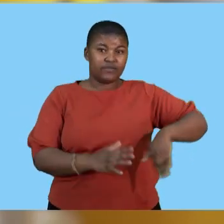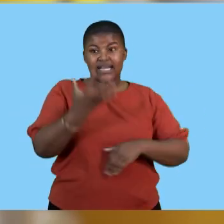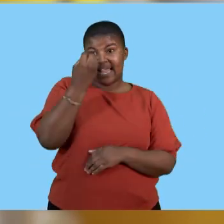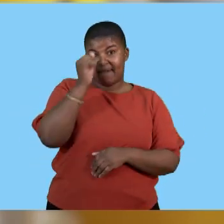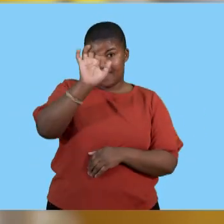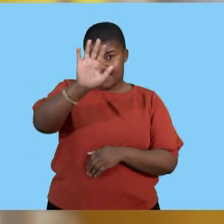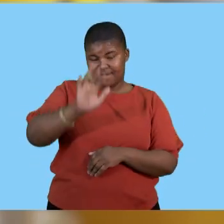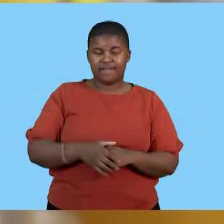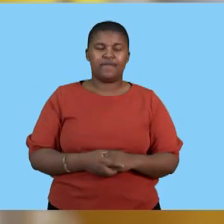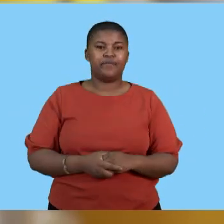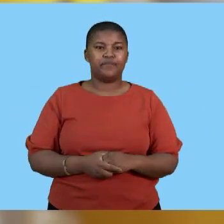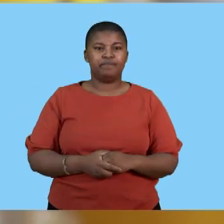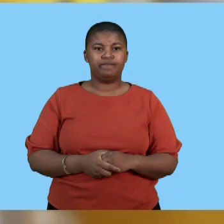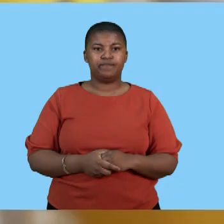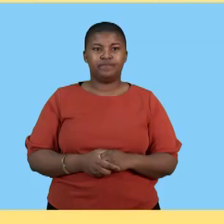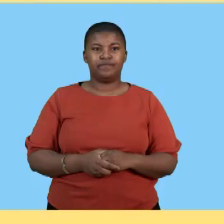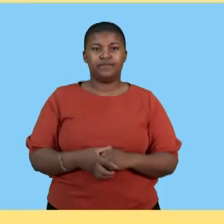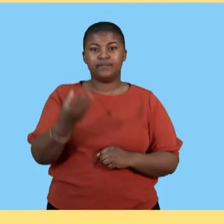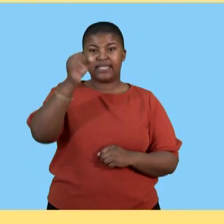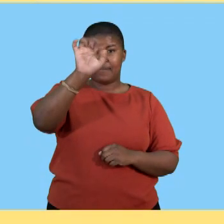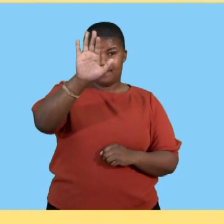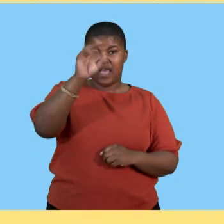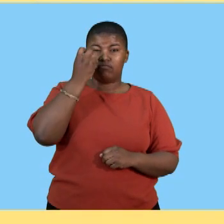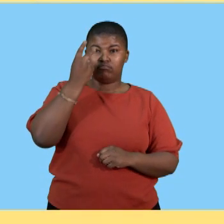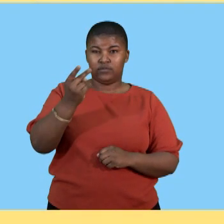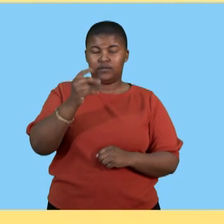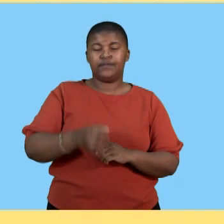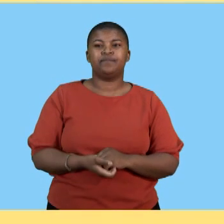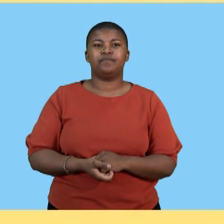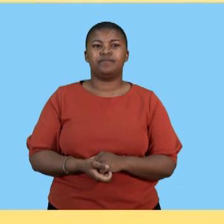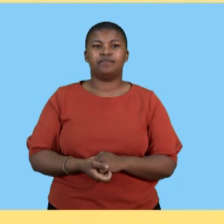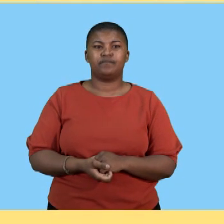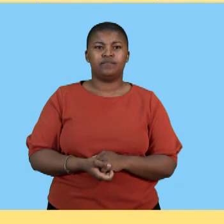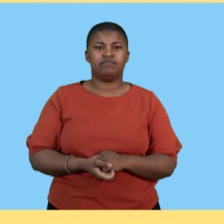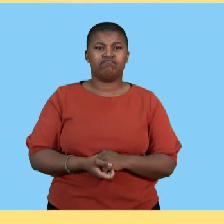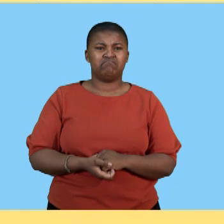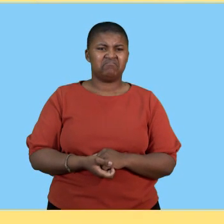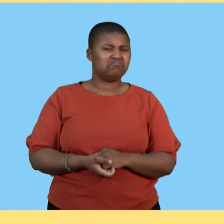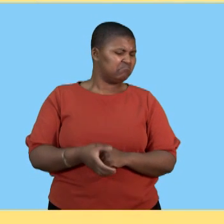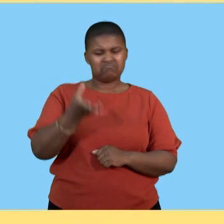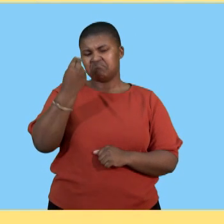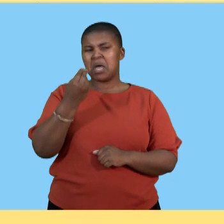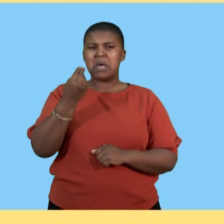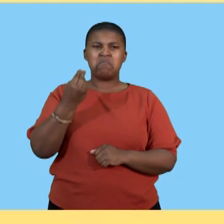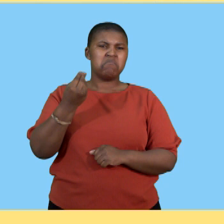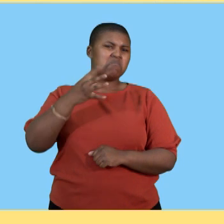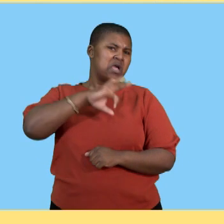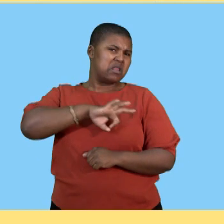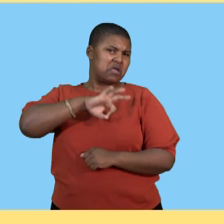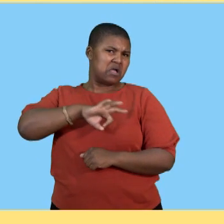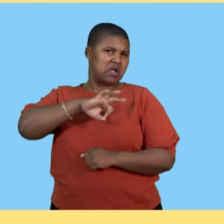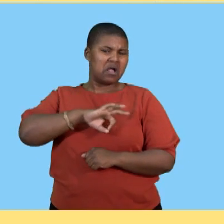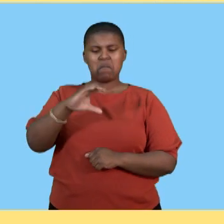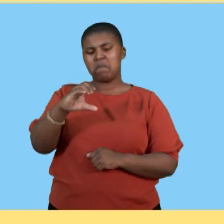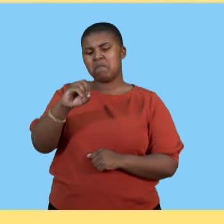adjustment number 5. Adjustment number 5 reads, commission income is received at 12%